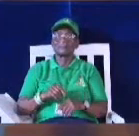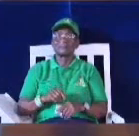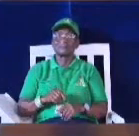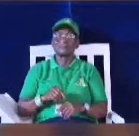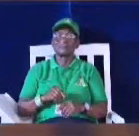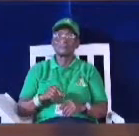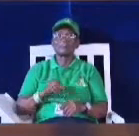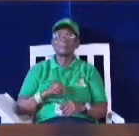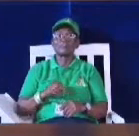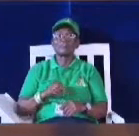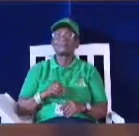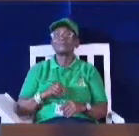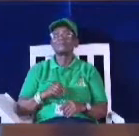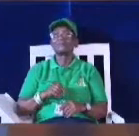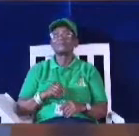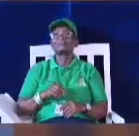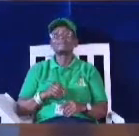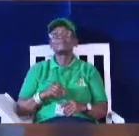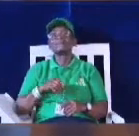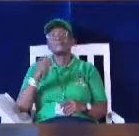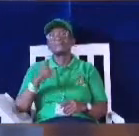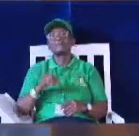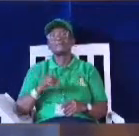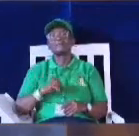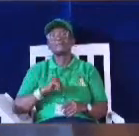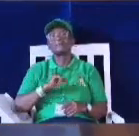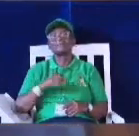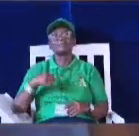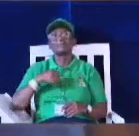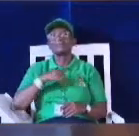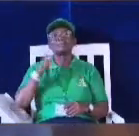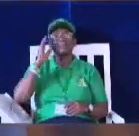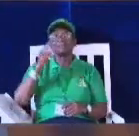then we shall see what we shall see.